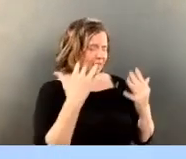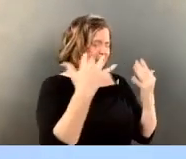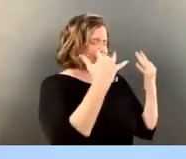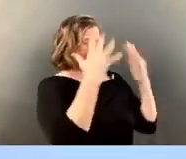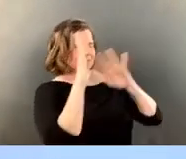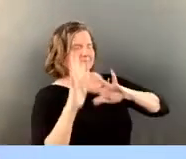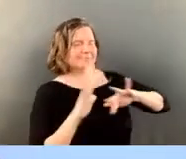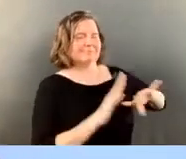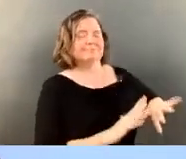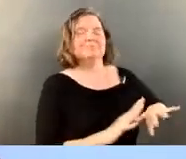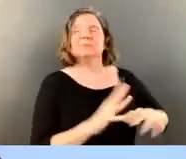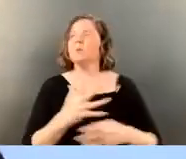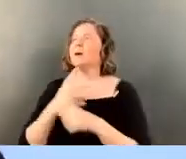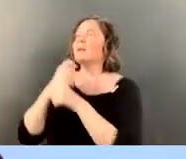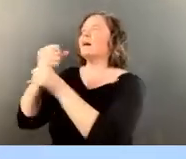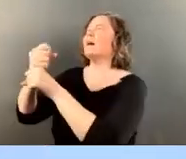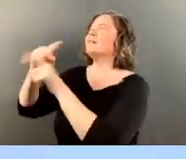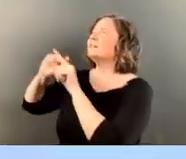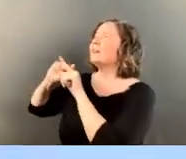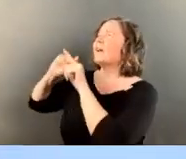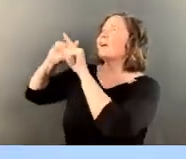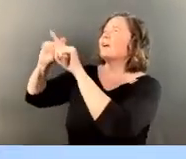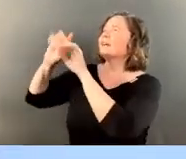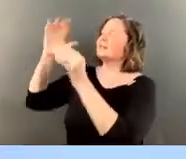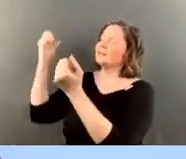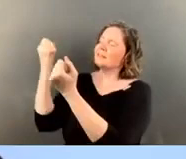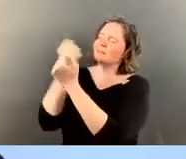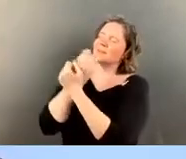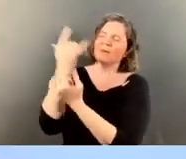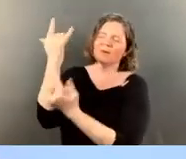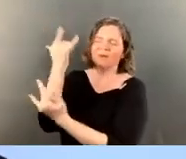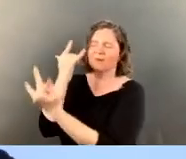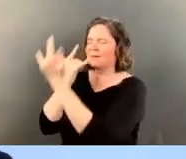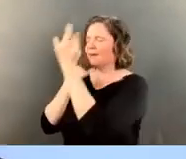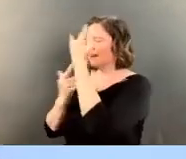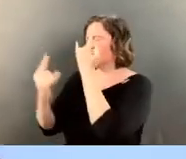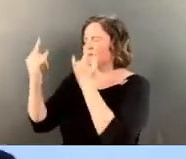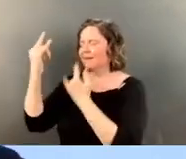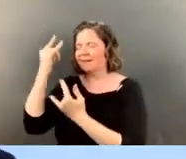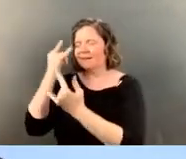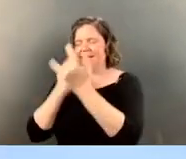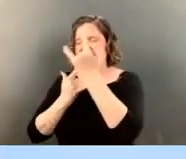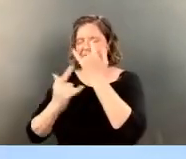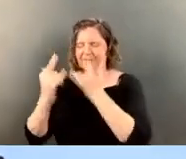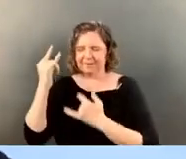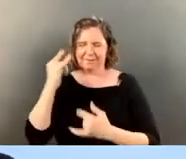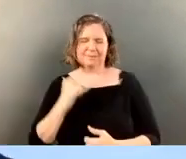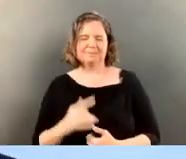doesn't stand a chance when I stand in your